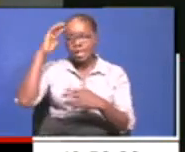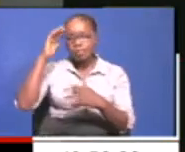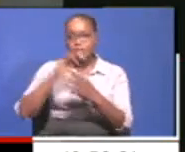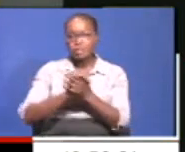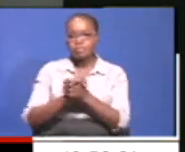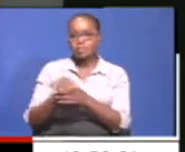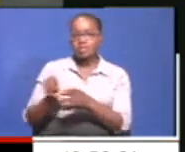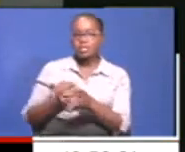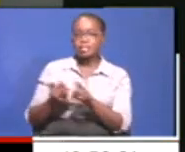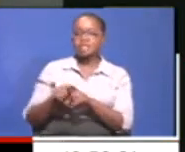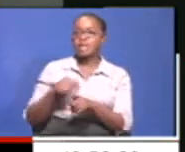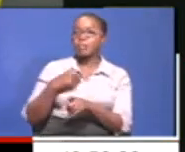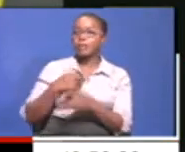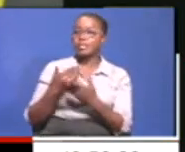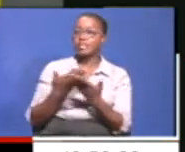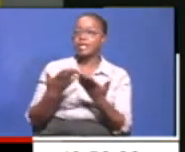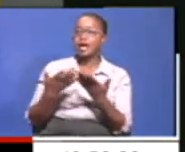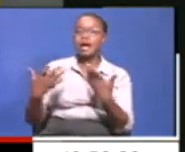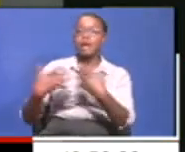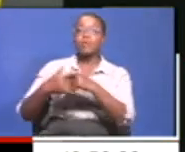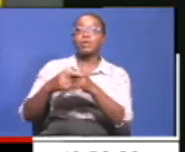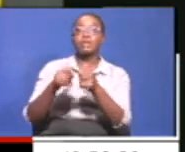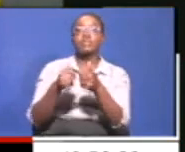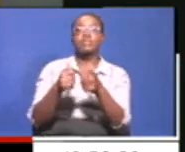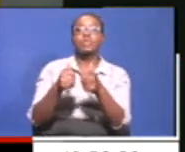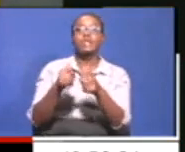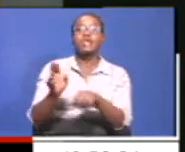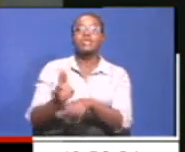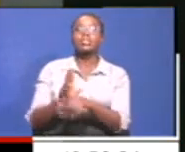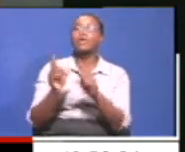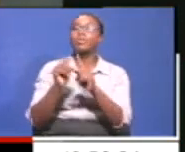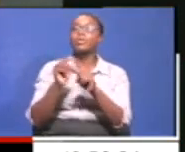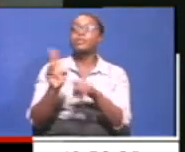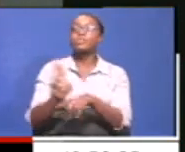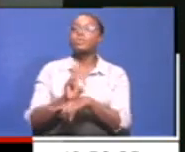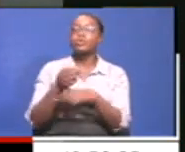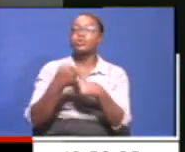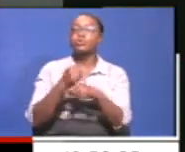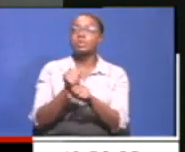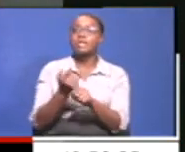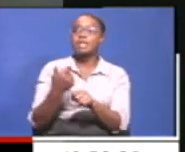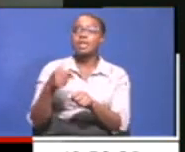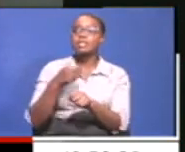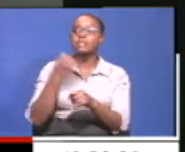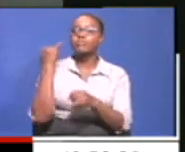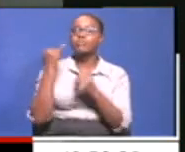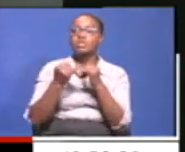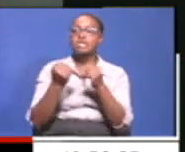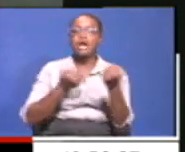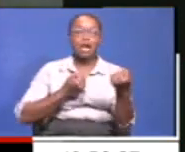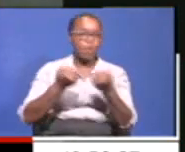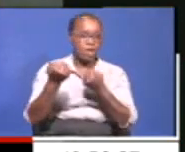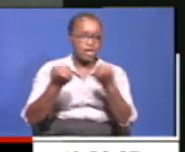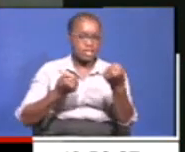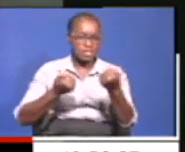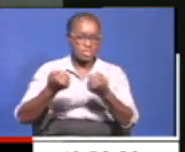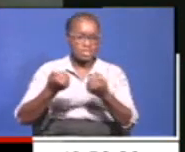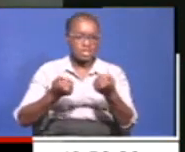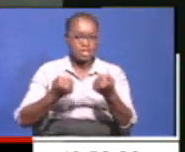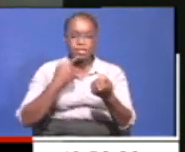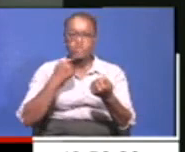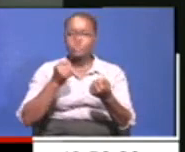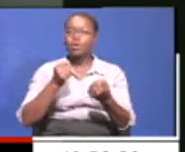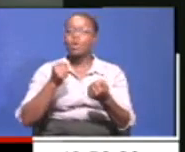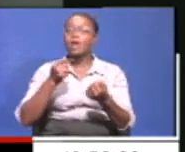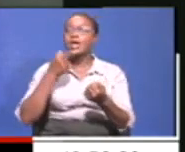our chemistry is good. So the terms we are going to use, it's to make us to finish our race. So I can say